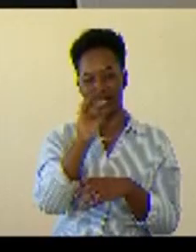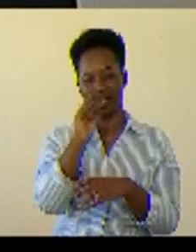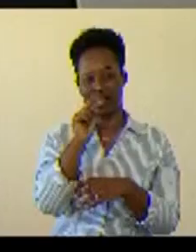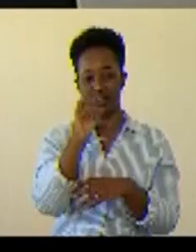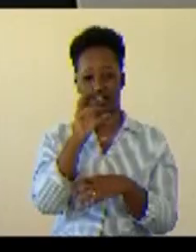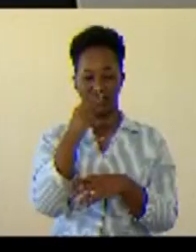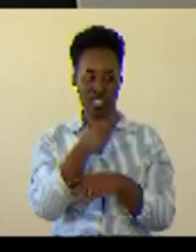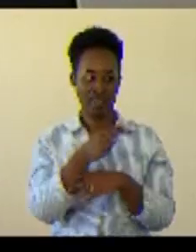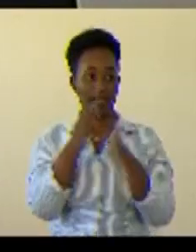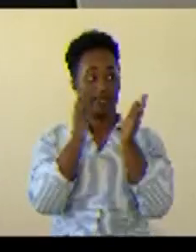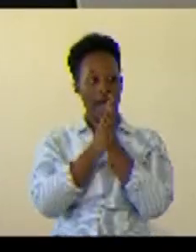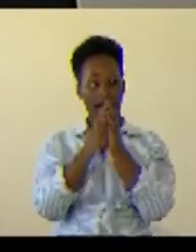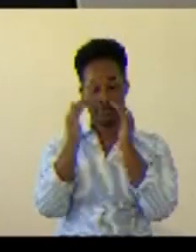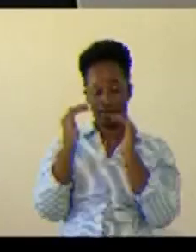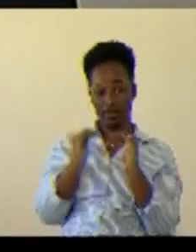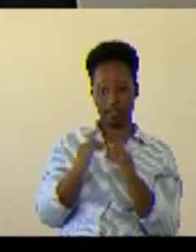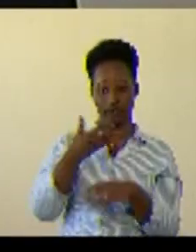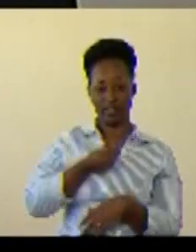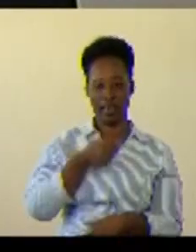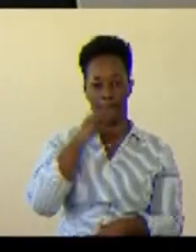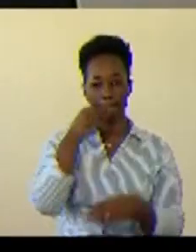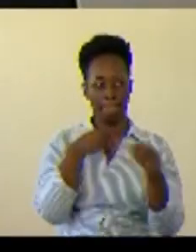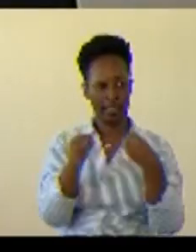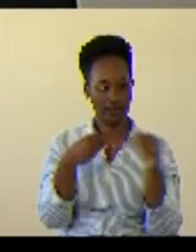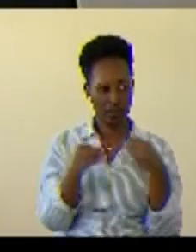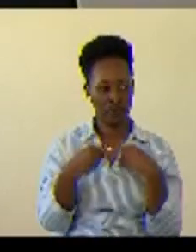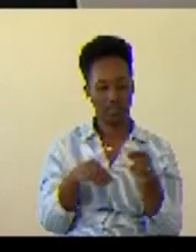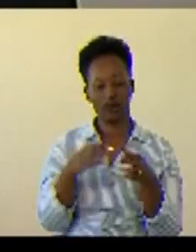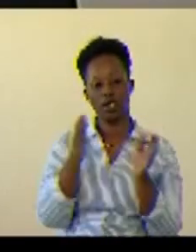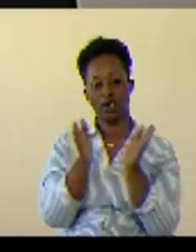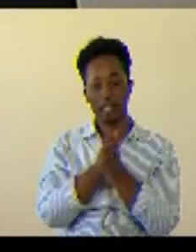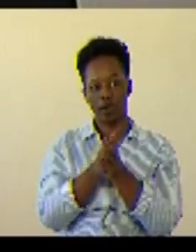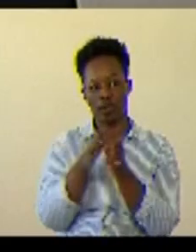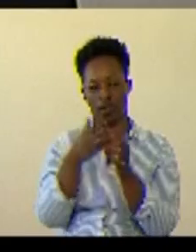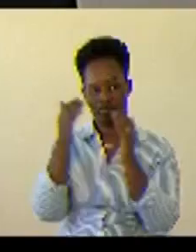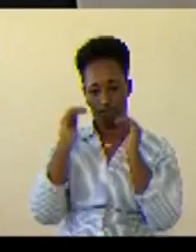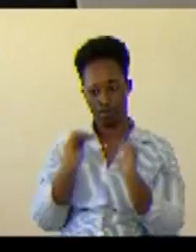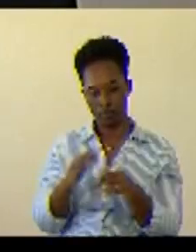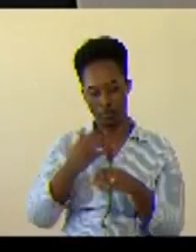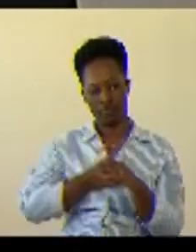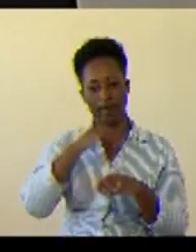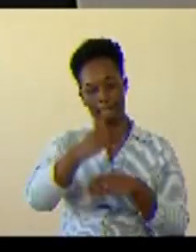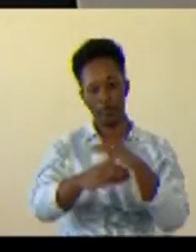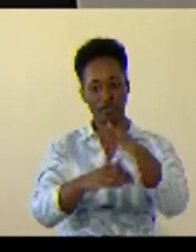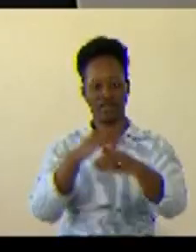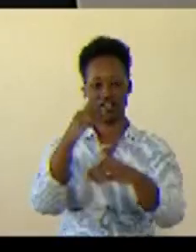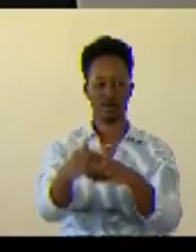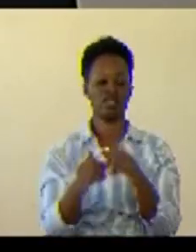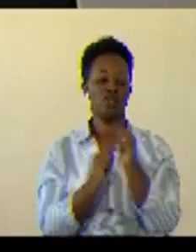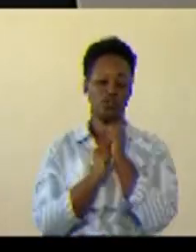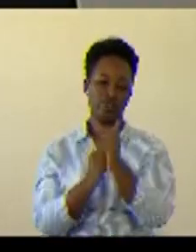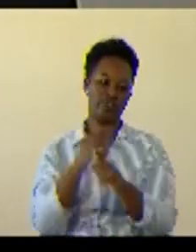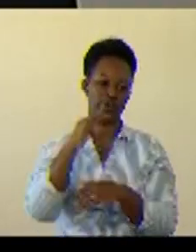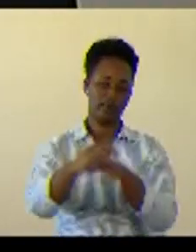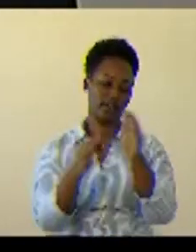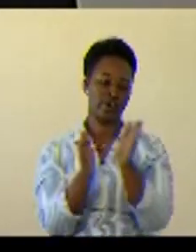And here are the materials. And here, these are the procedures. We are going to follow the procedures, and we